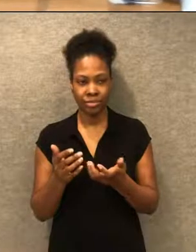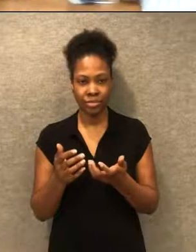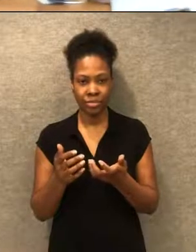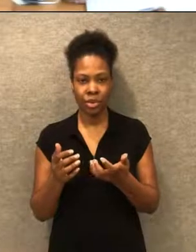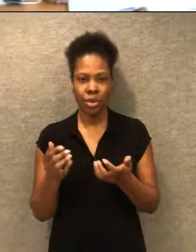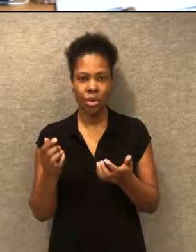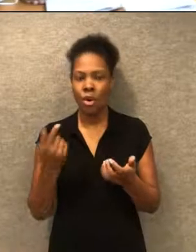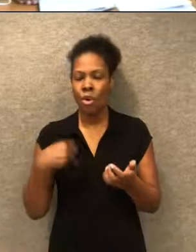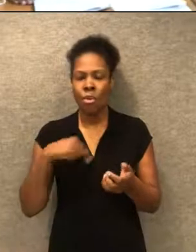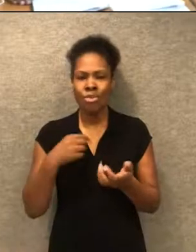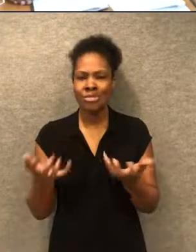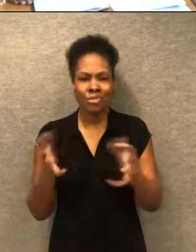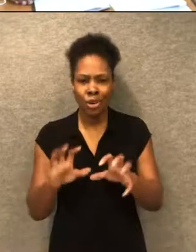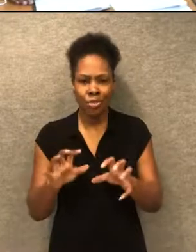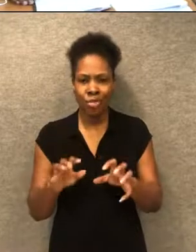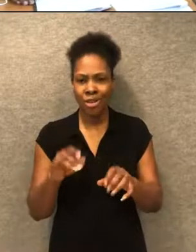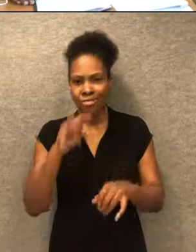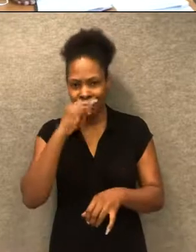our health officer,